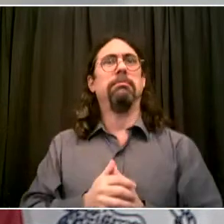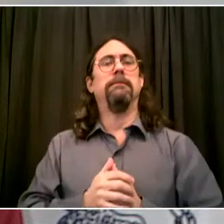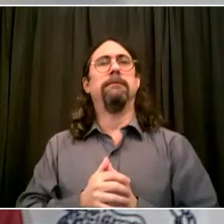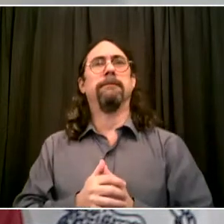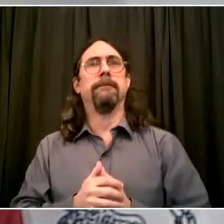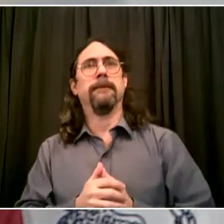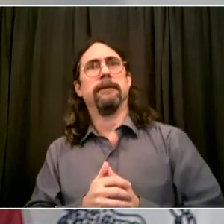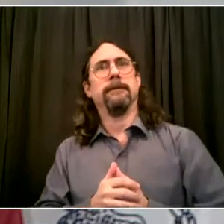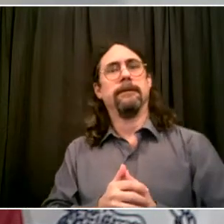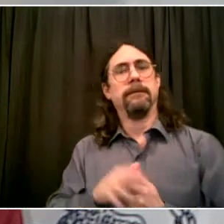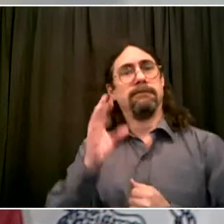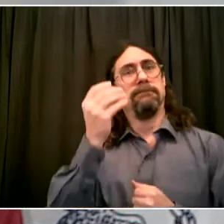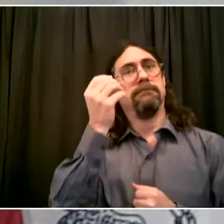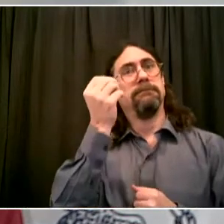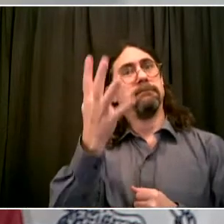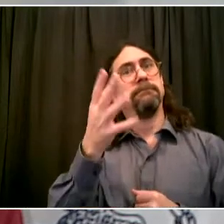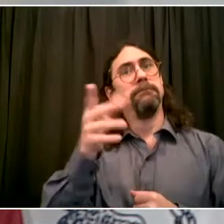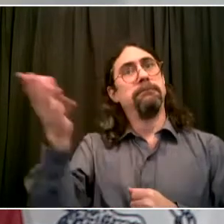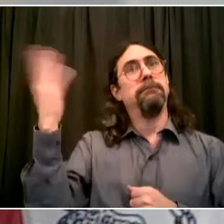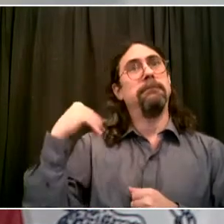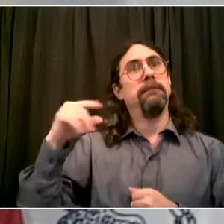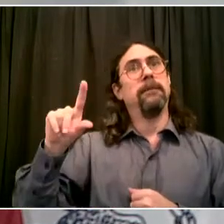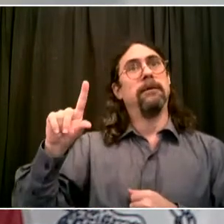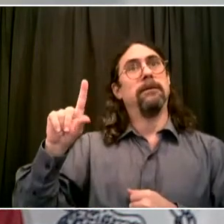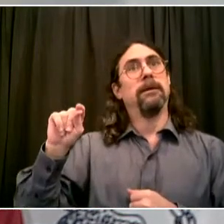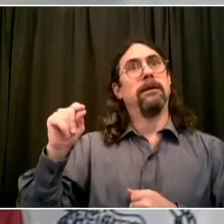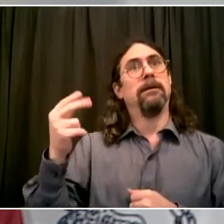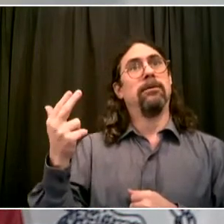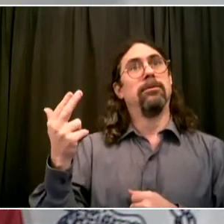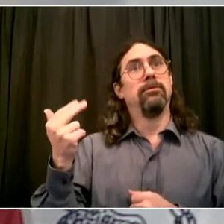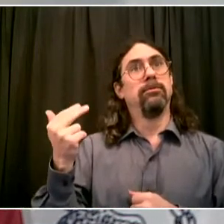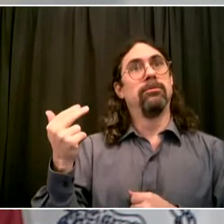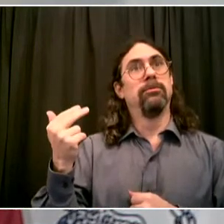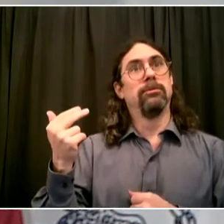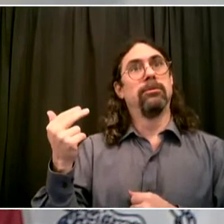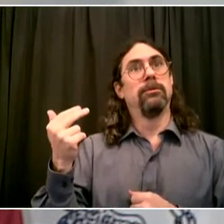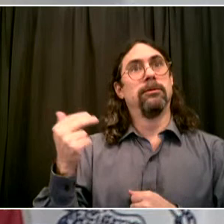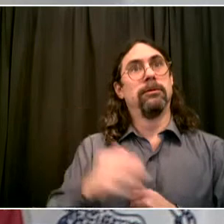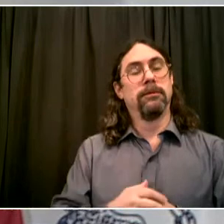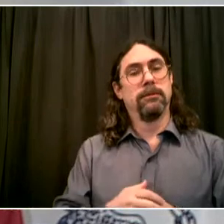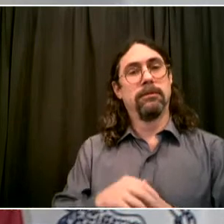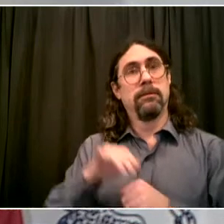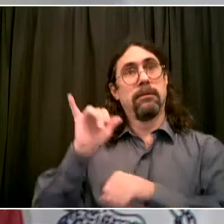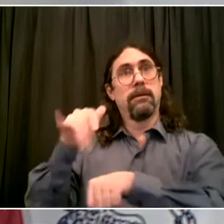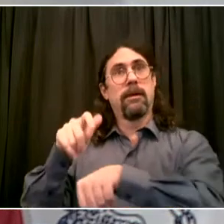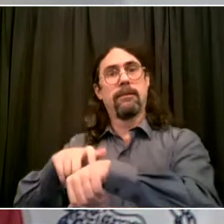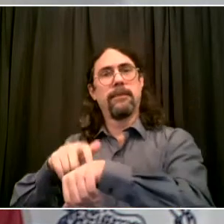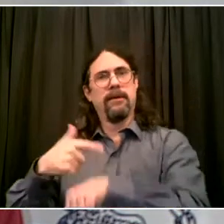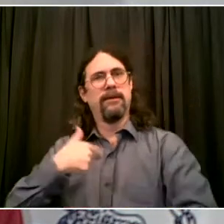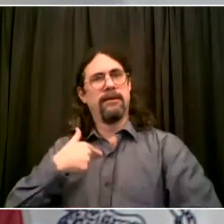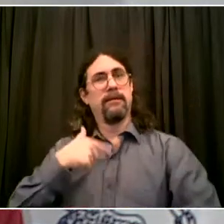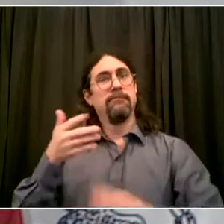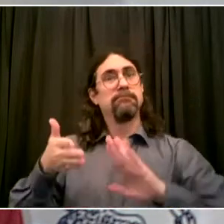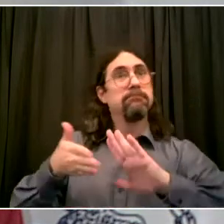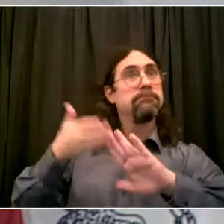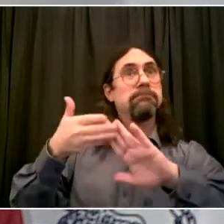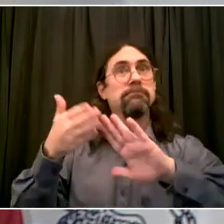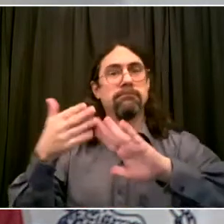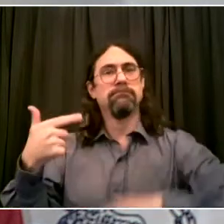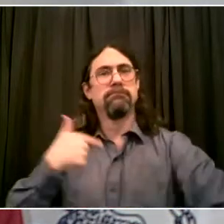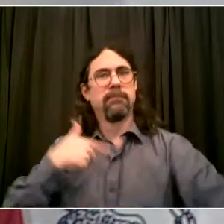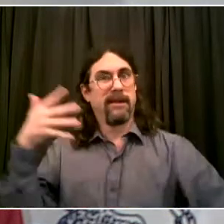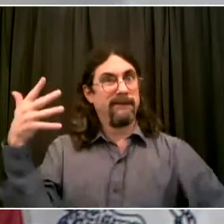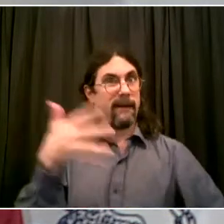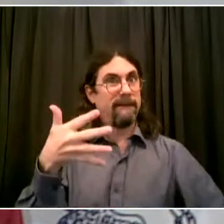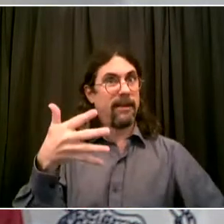the races with real interest because I care deeply about the future of New York City, and I'll make decisions as we go along if I choose to get